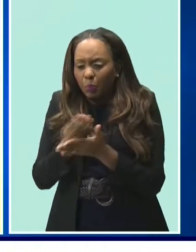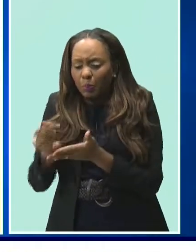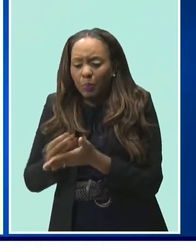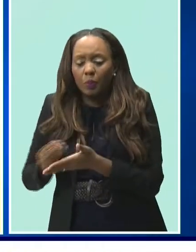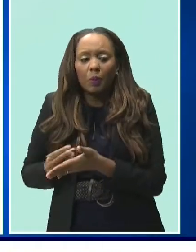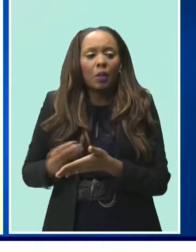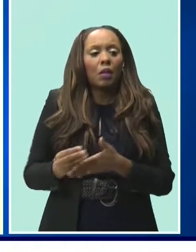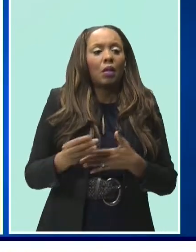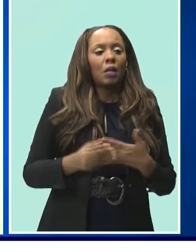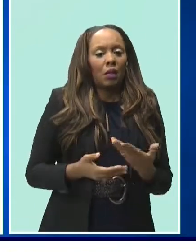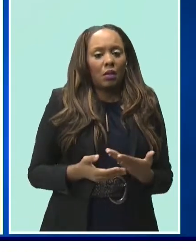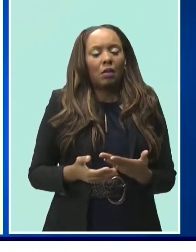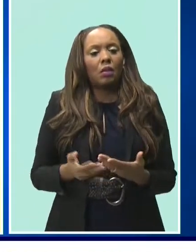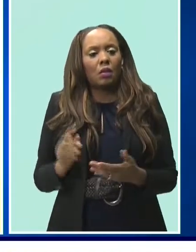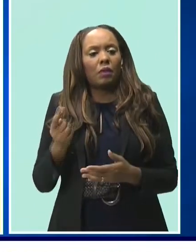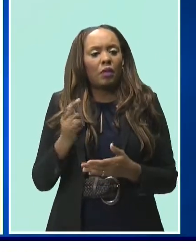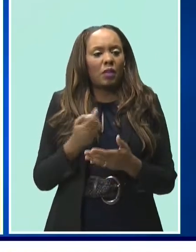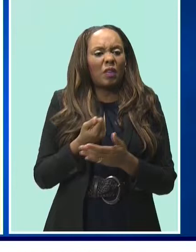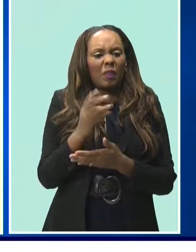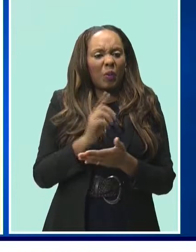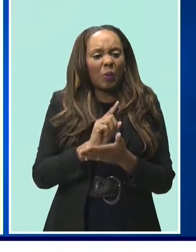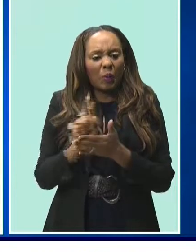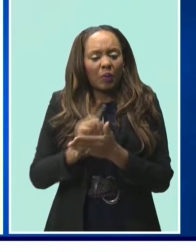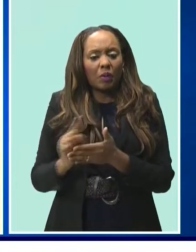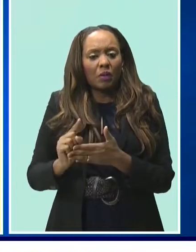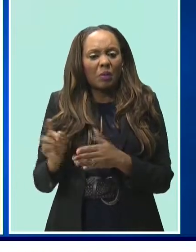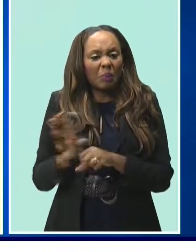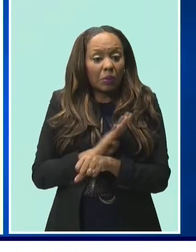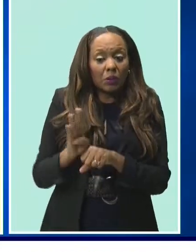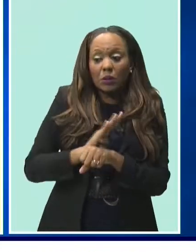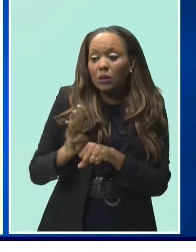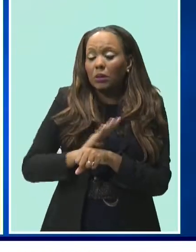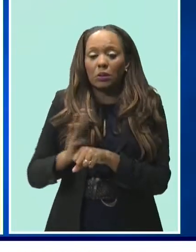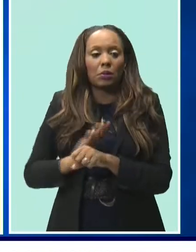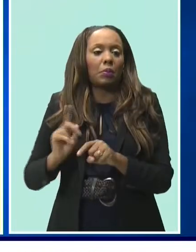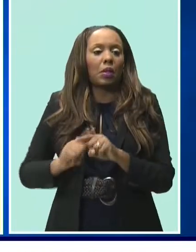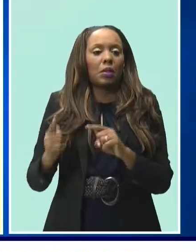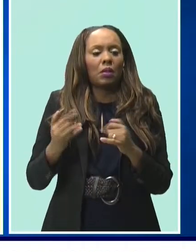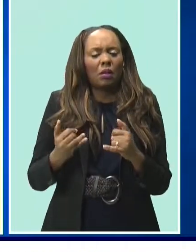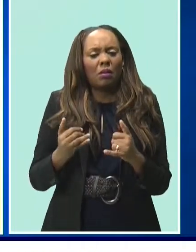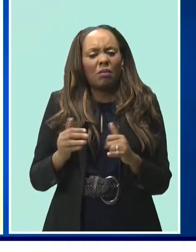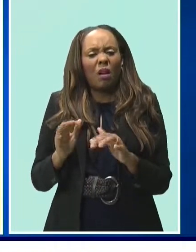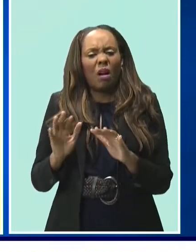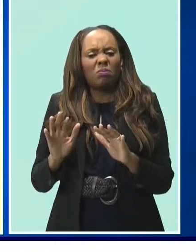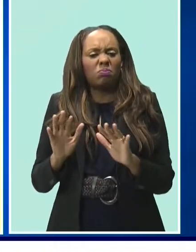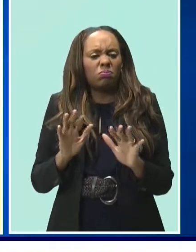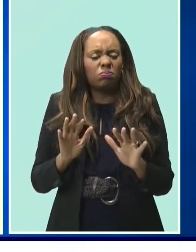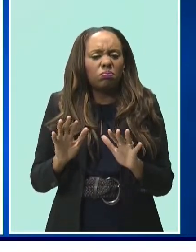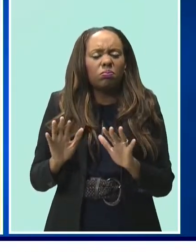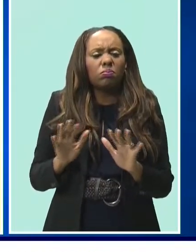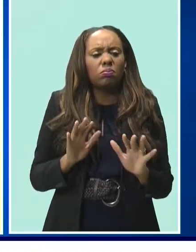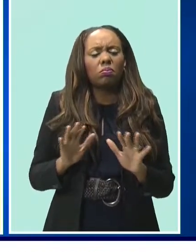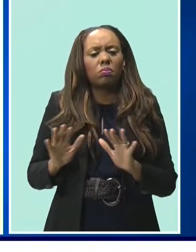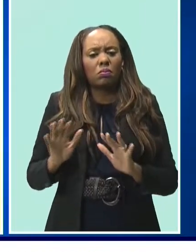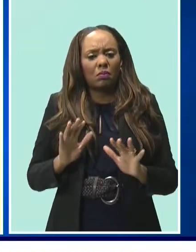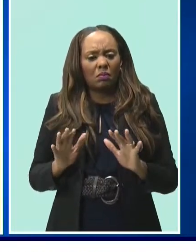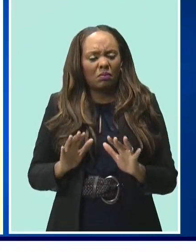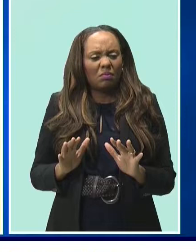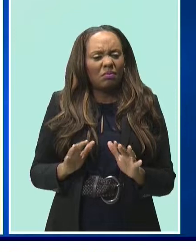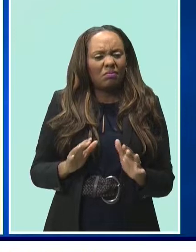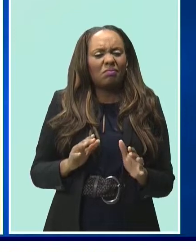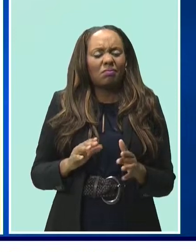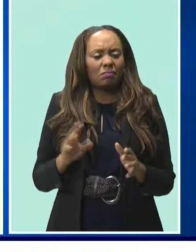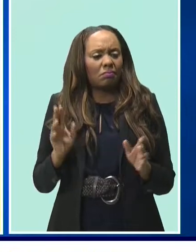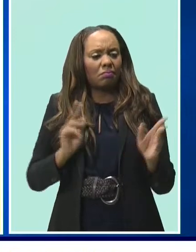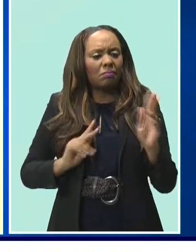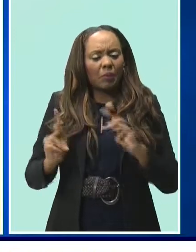were a bit busy, but it has eased off quite a bit already today as well. So I think people are being